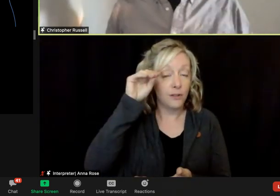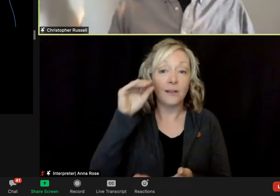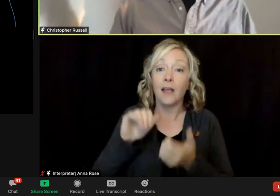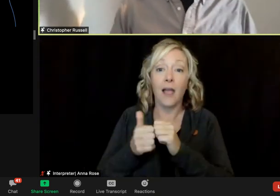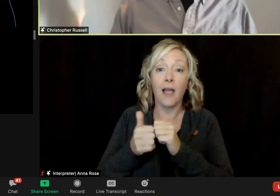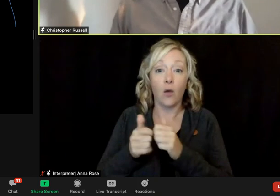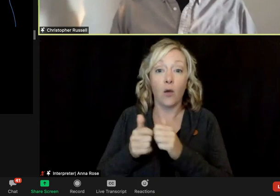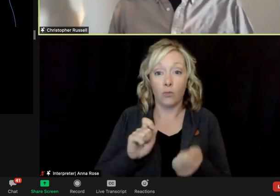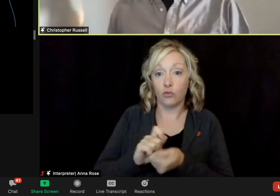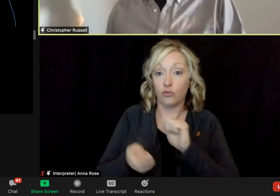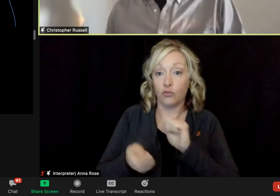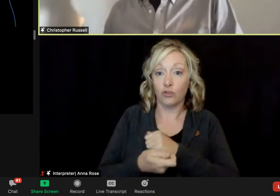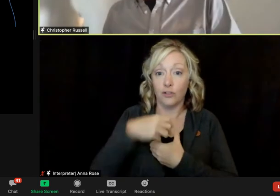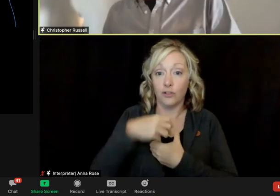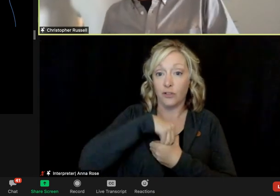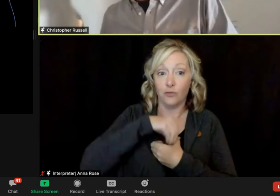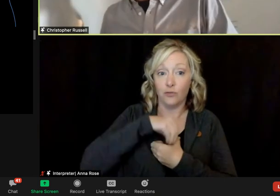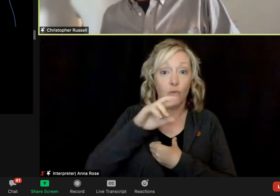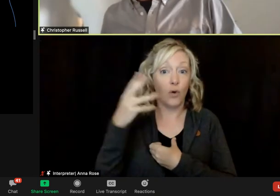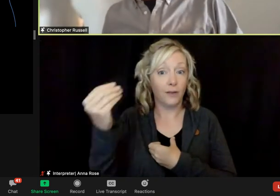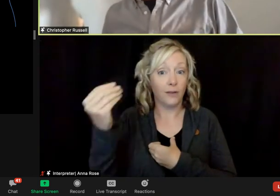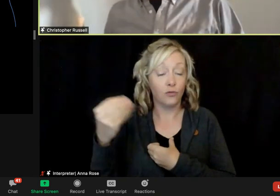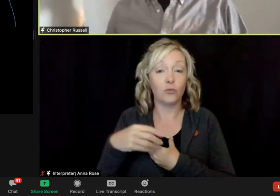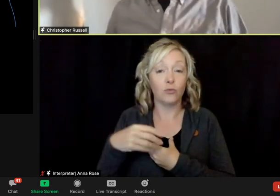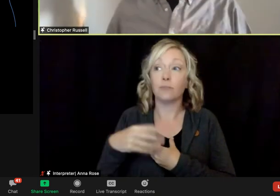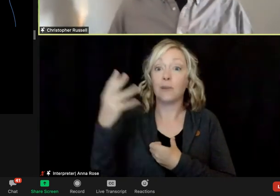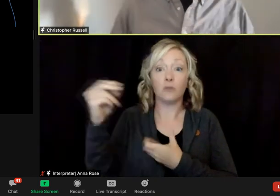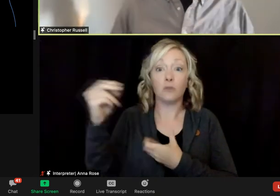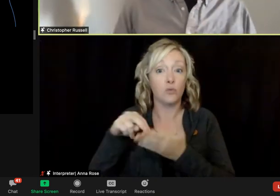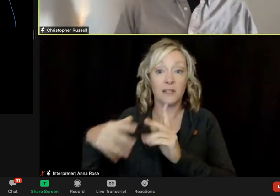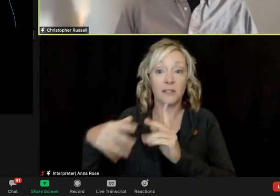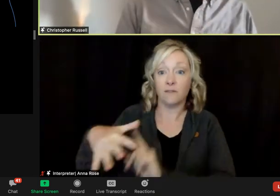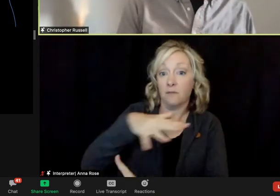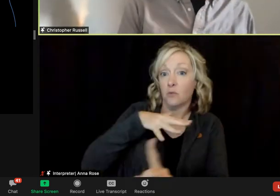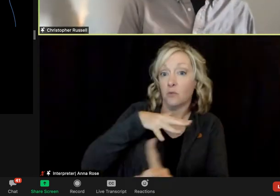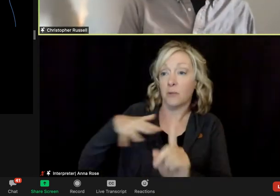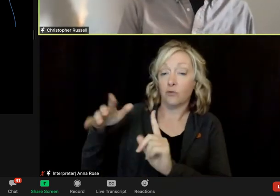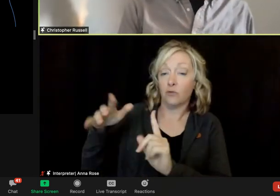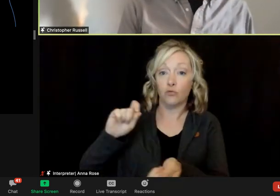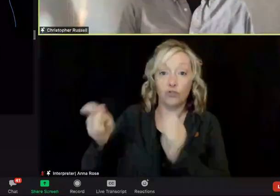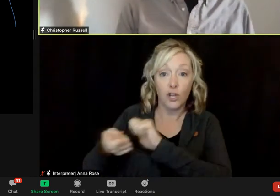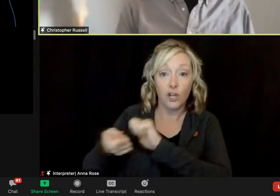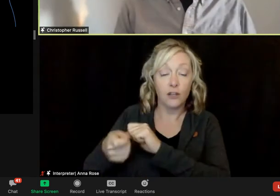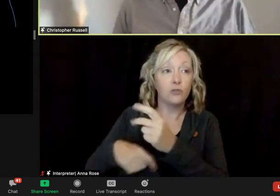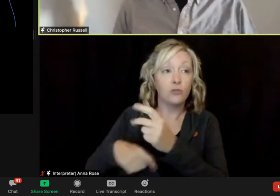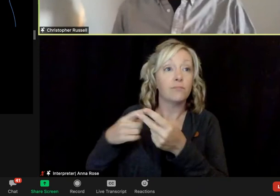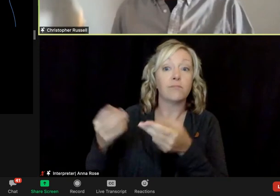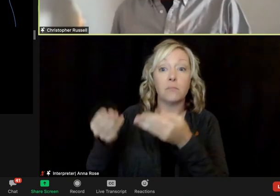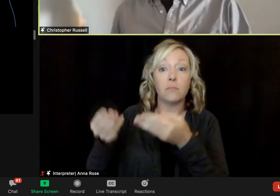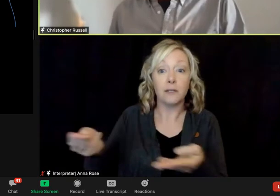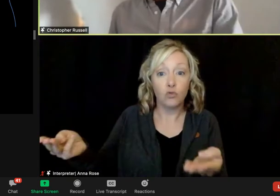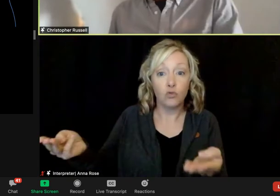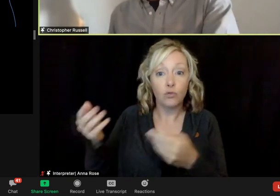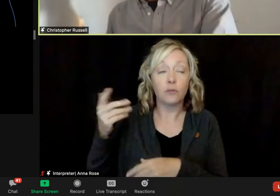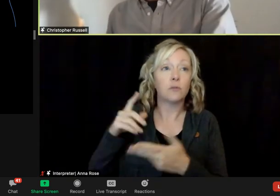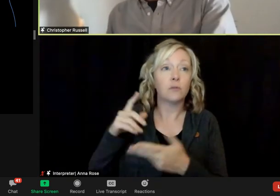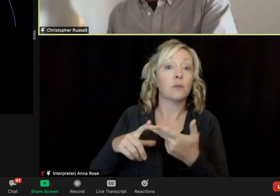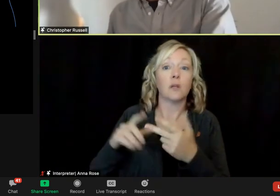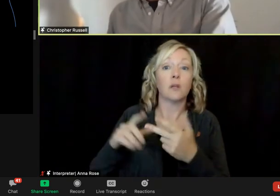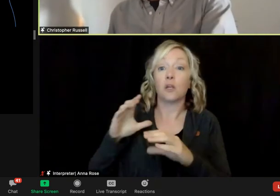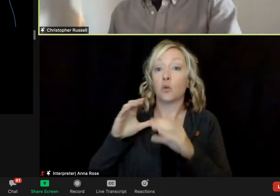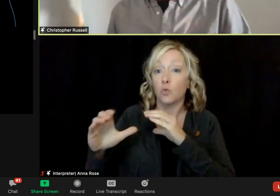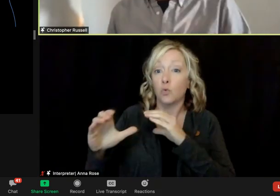external factors, right? By modifying the environmental factors, as well as the materials themselves, the